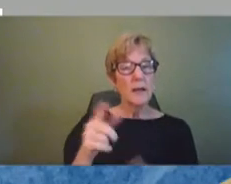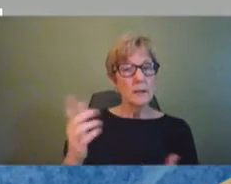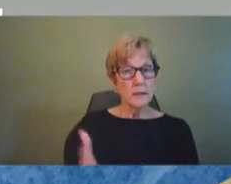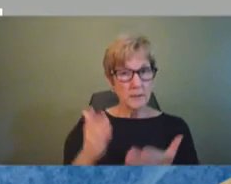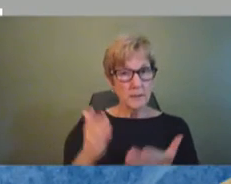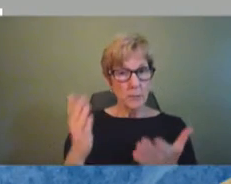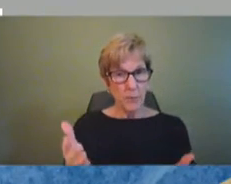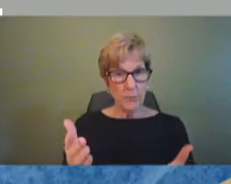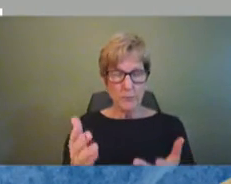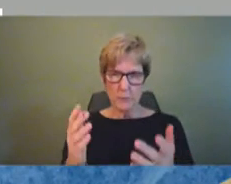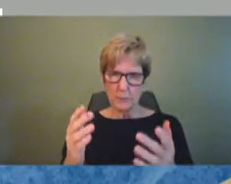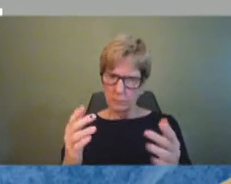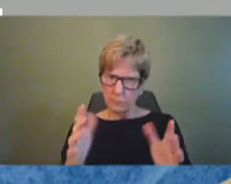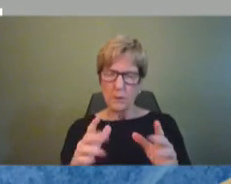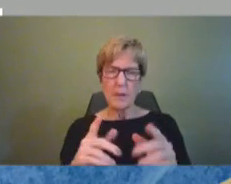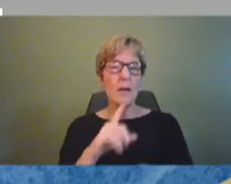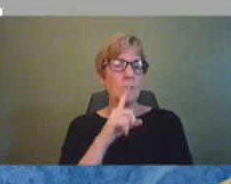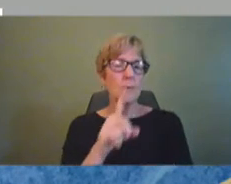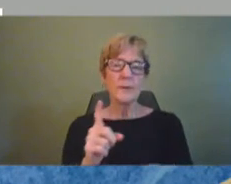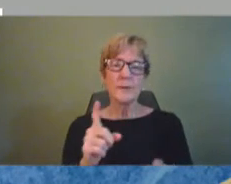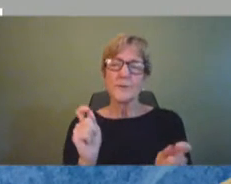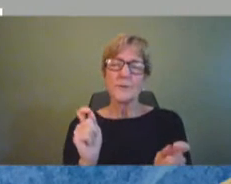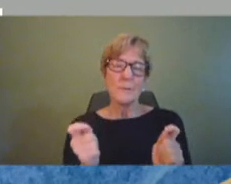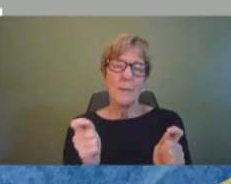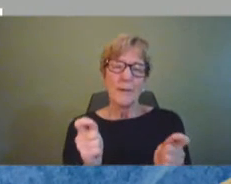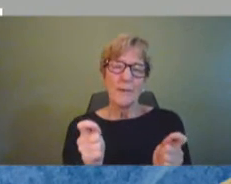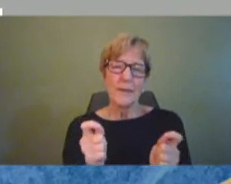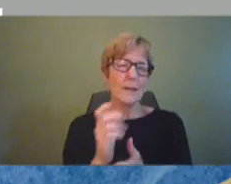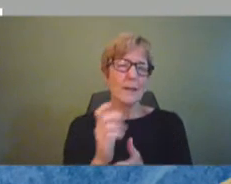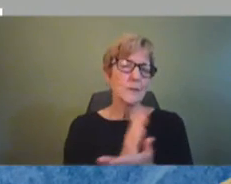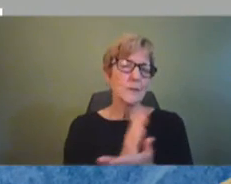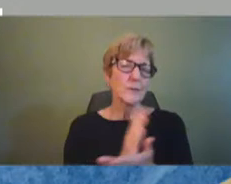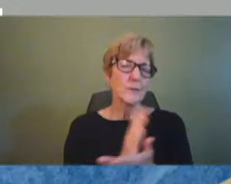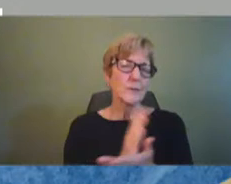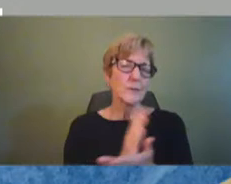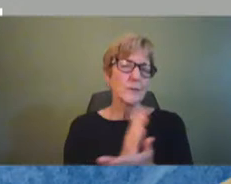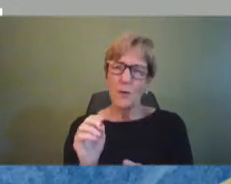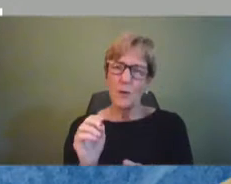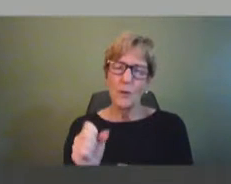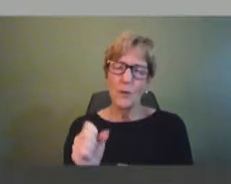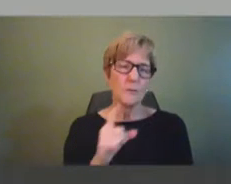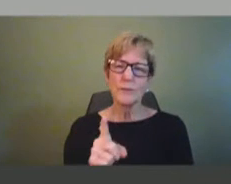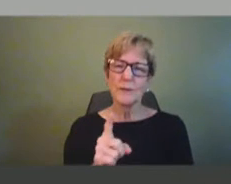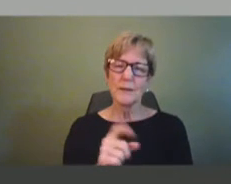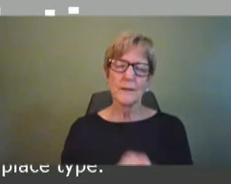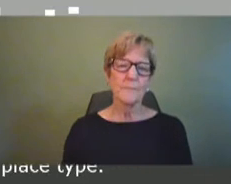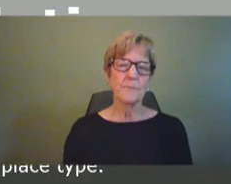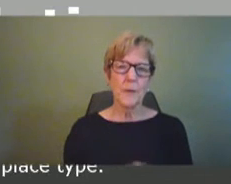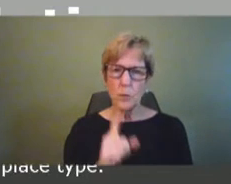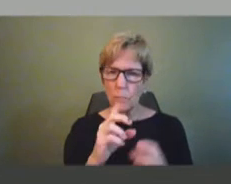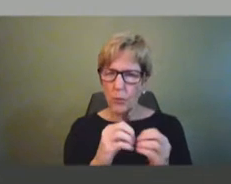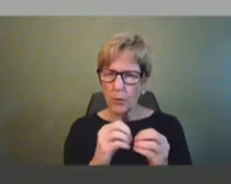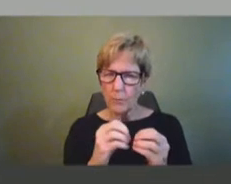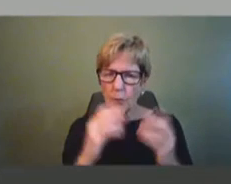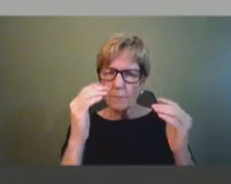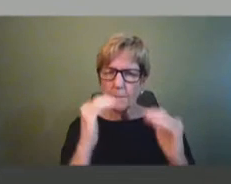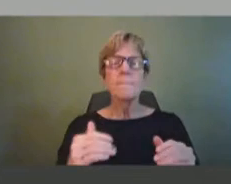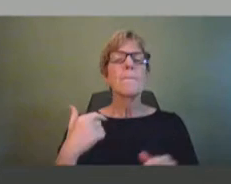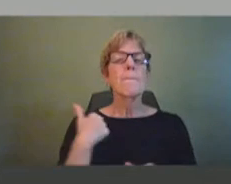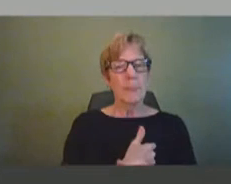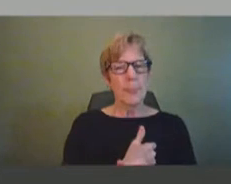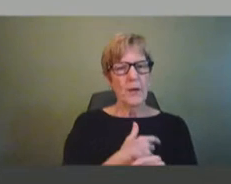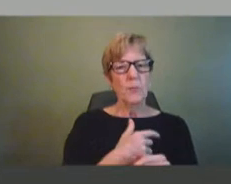slide is really just a modification of some notes essentially we're taking uh one more slide please uh we're taking the